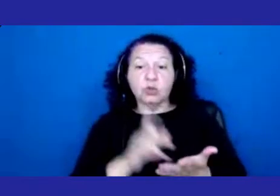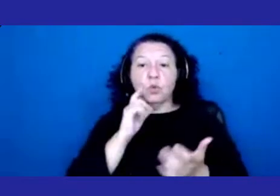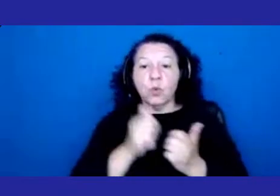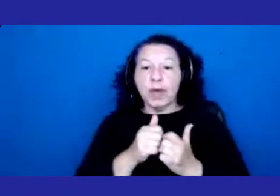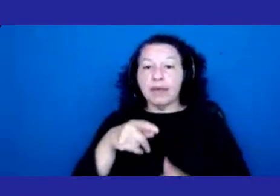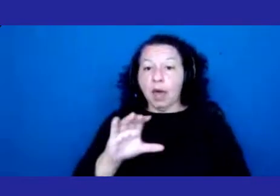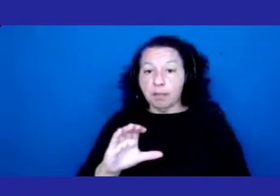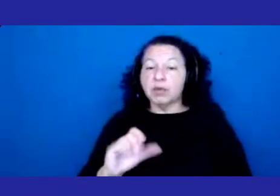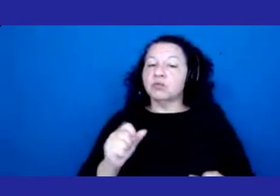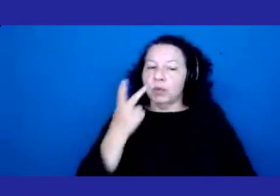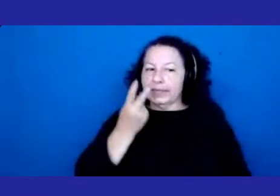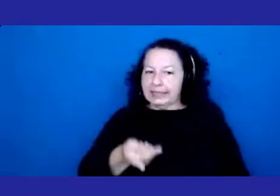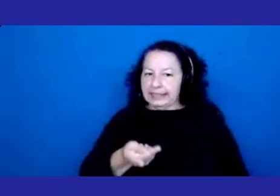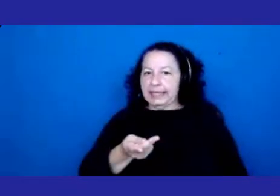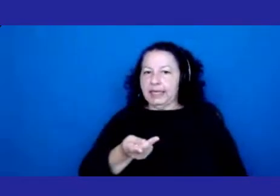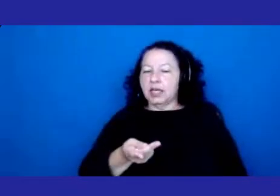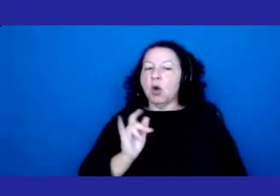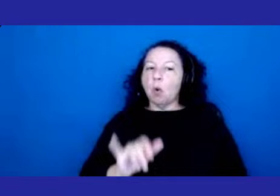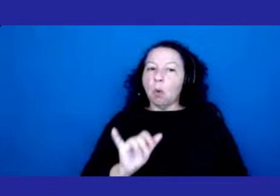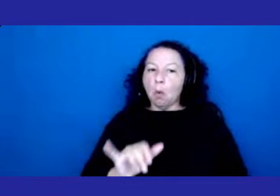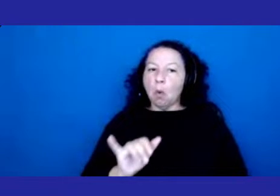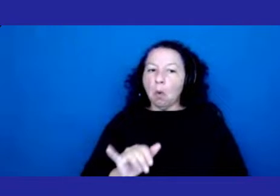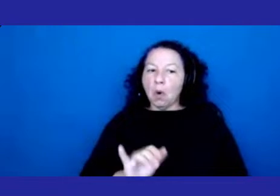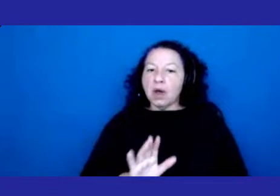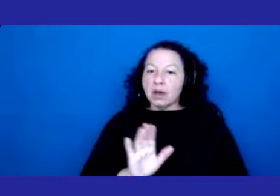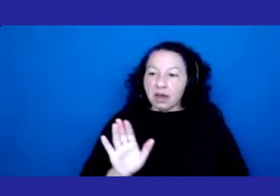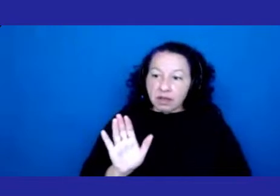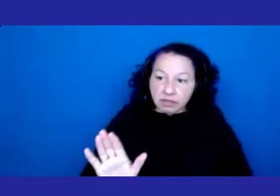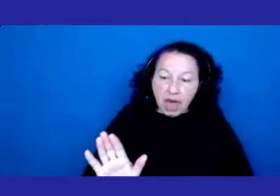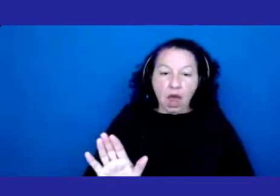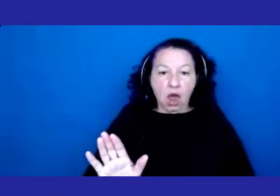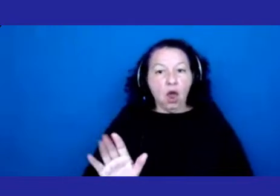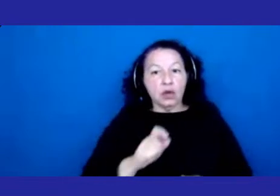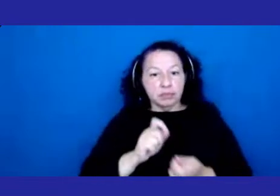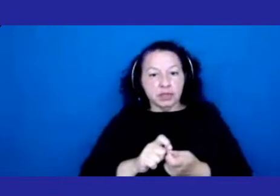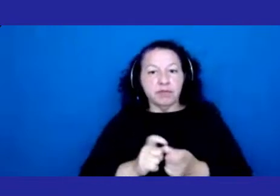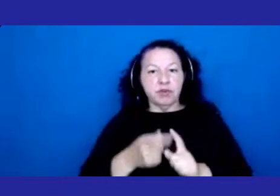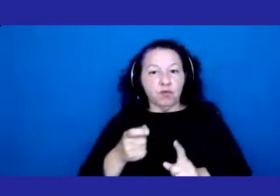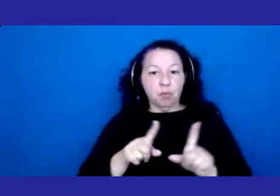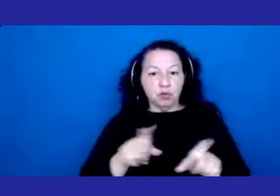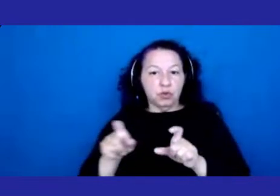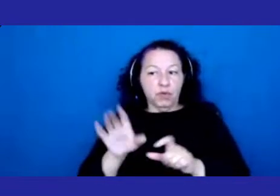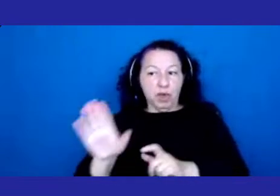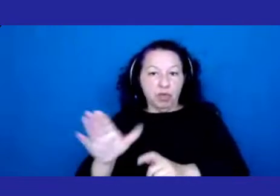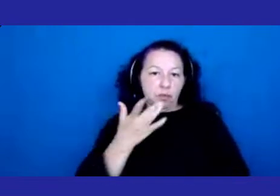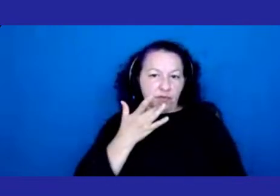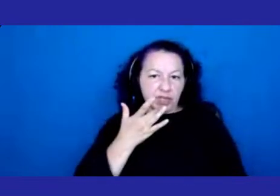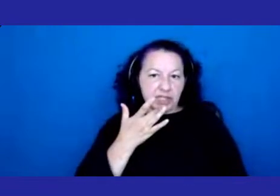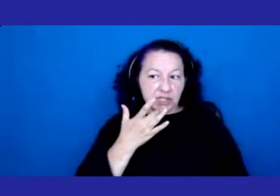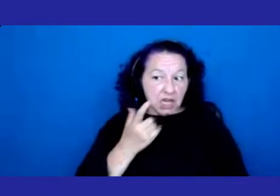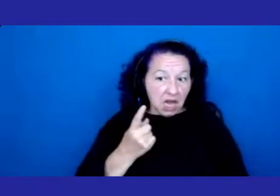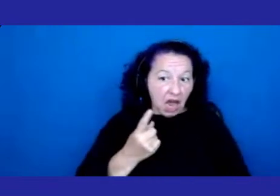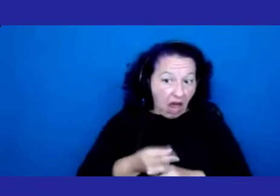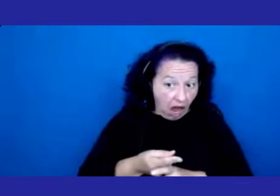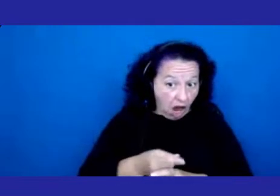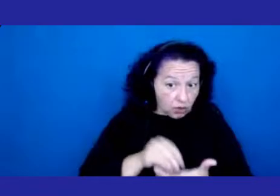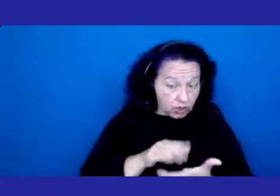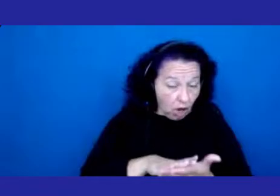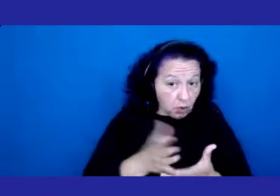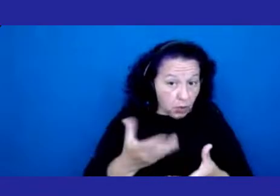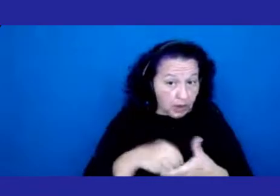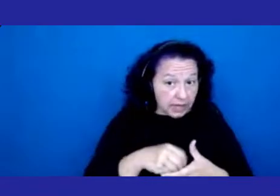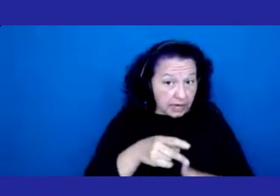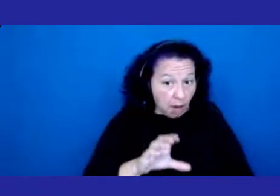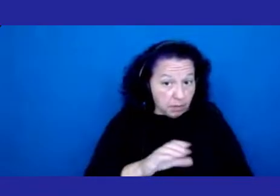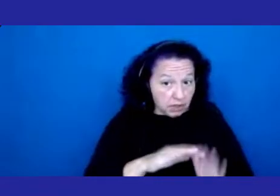see whether what they specified in the survey as their preferences were being accurately documented in Epic. And there